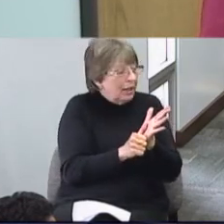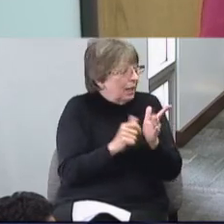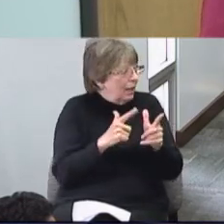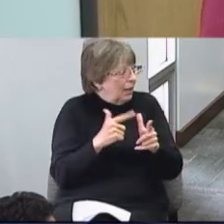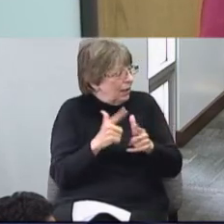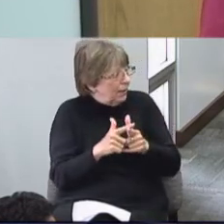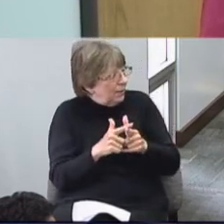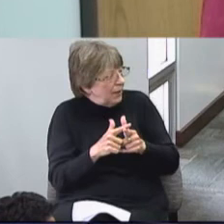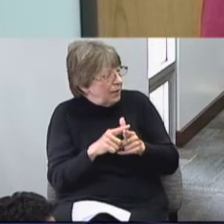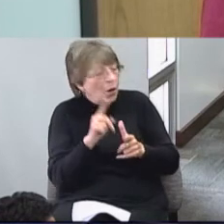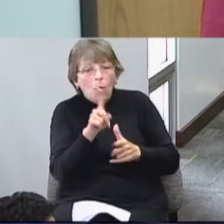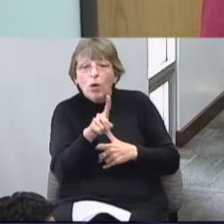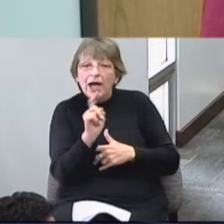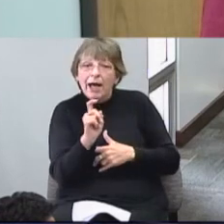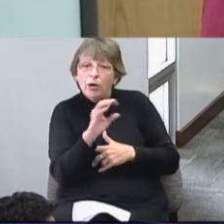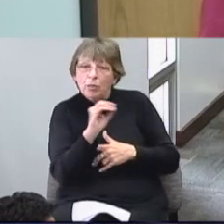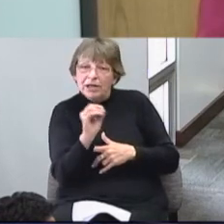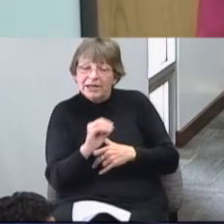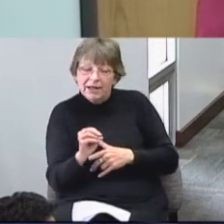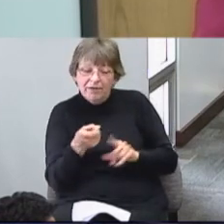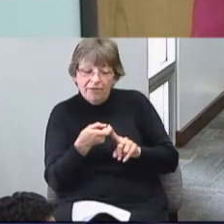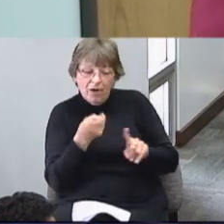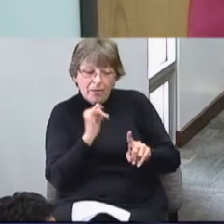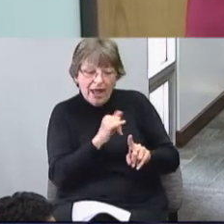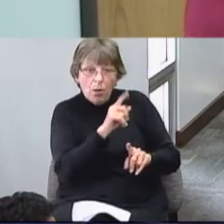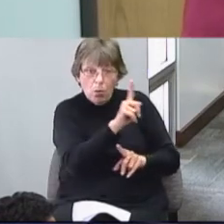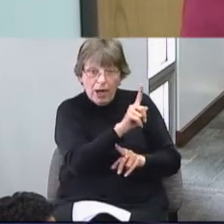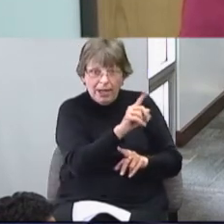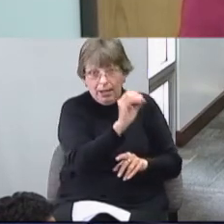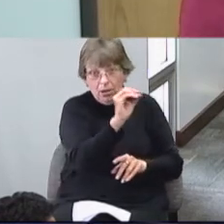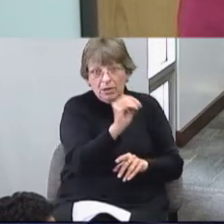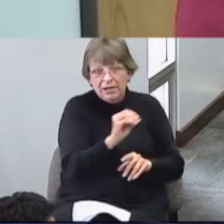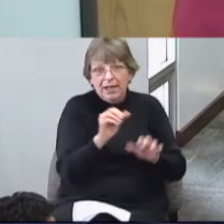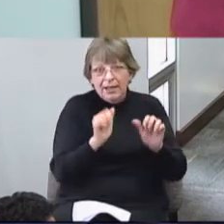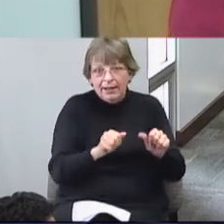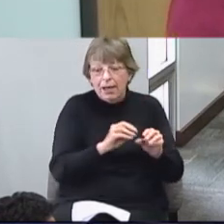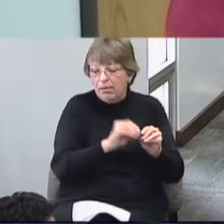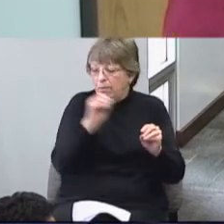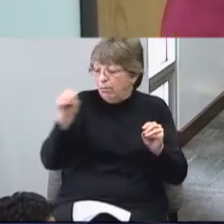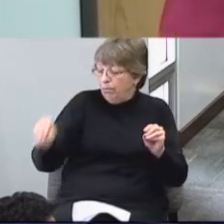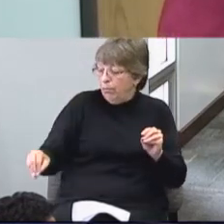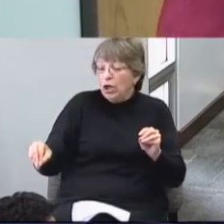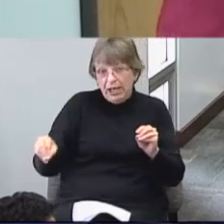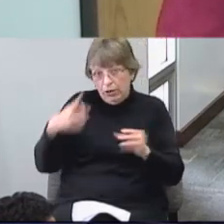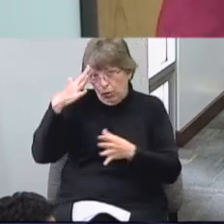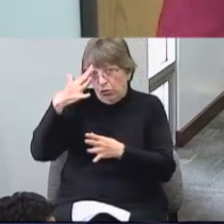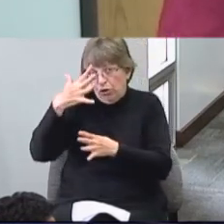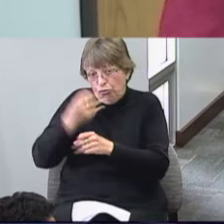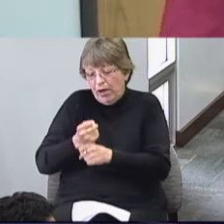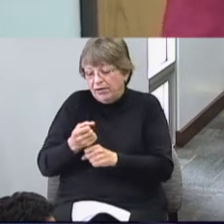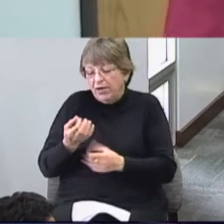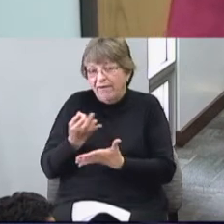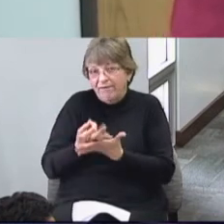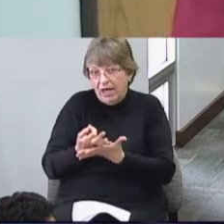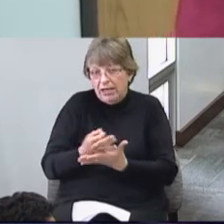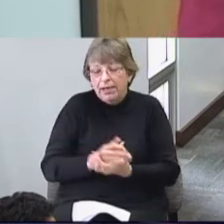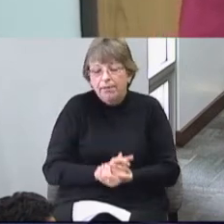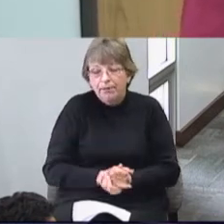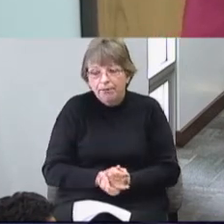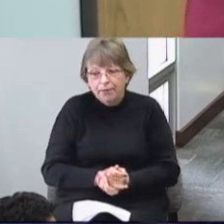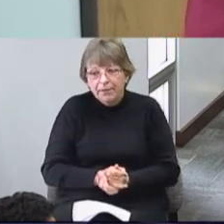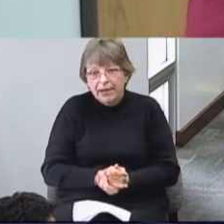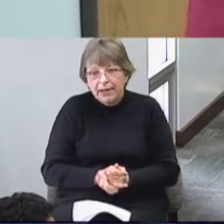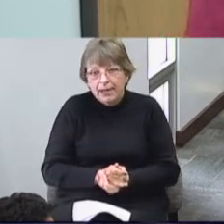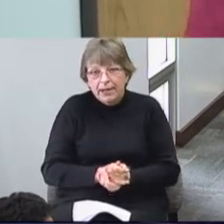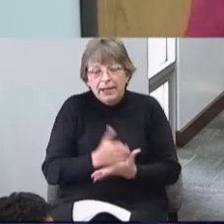then 100% of the 1% can be deposited to the Public Art Trust Fund. There